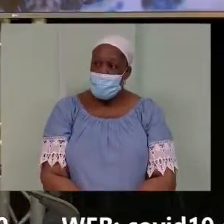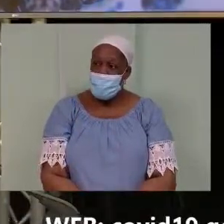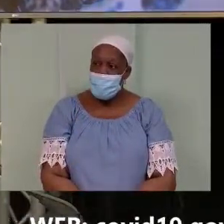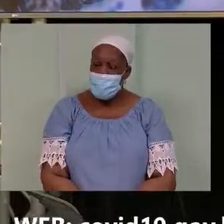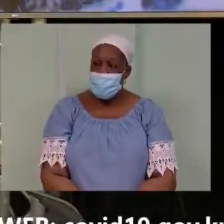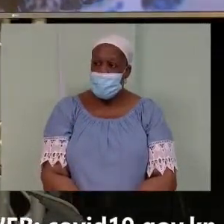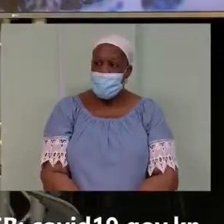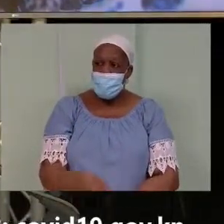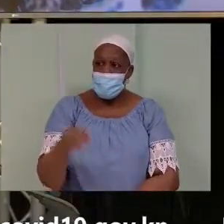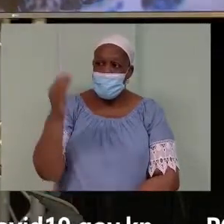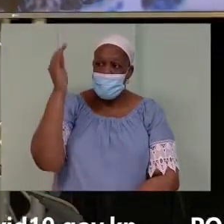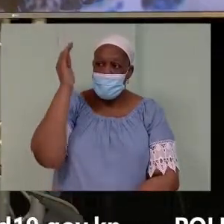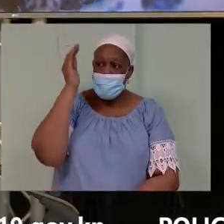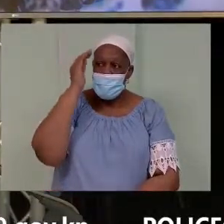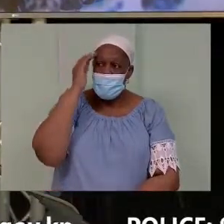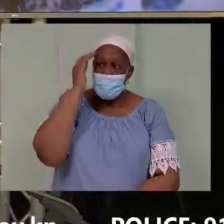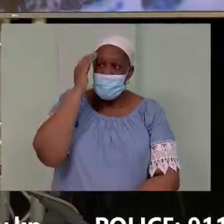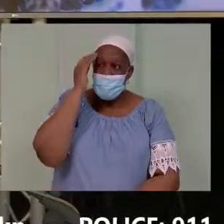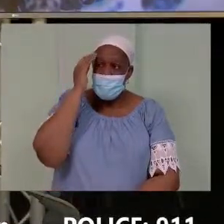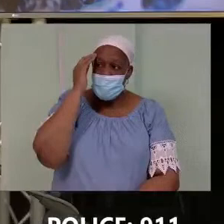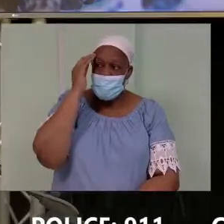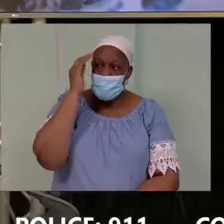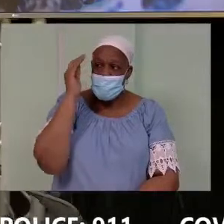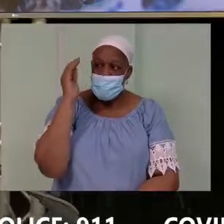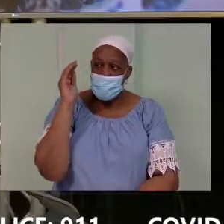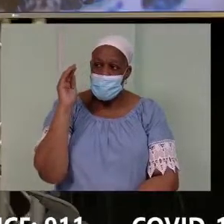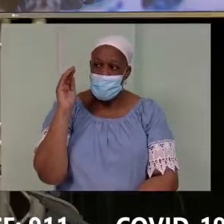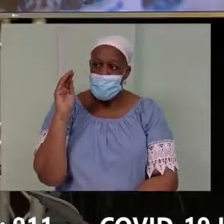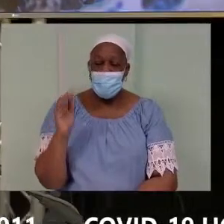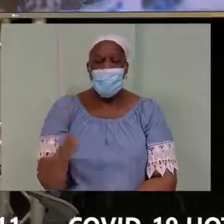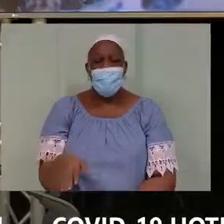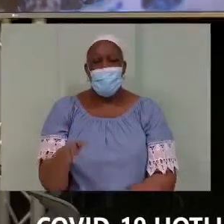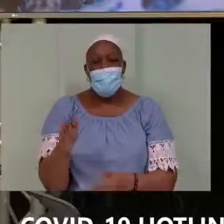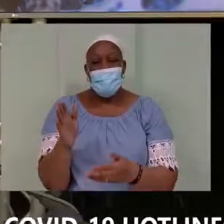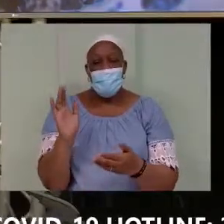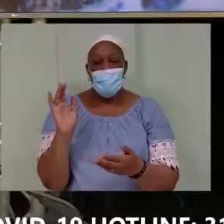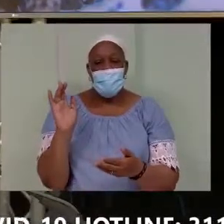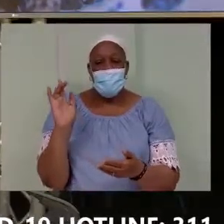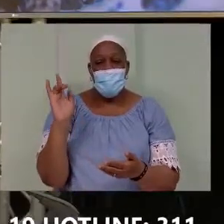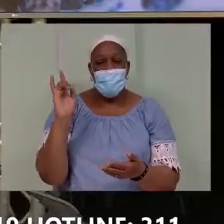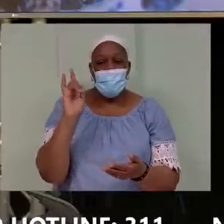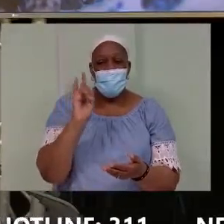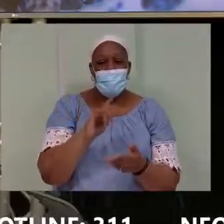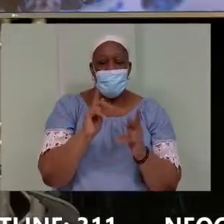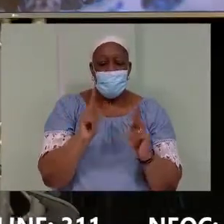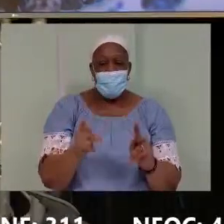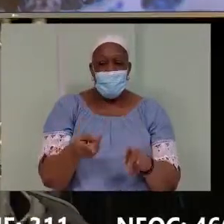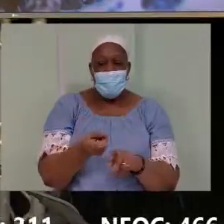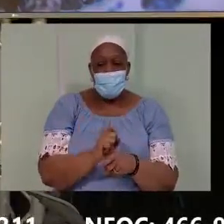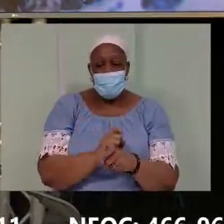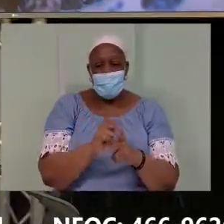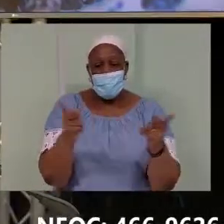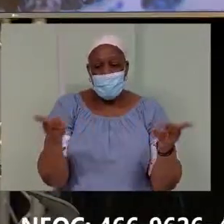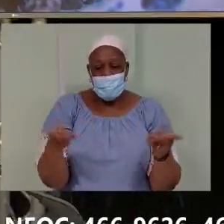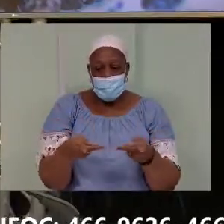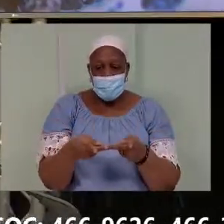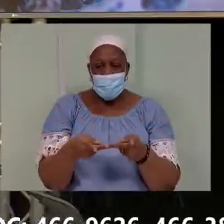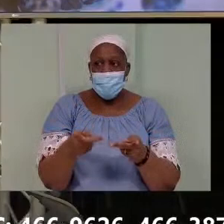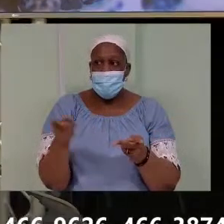borders contemplate visitors from hotspots. Would persons coming